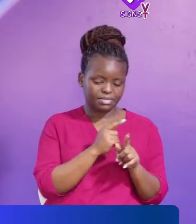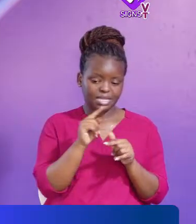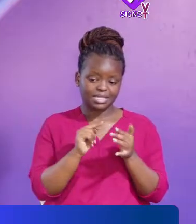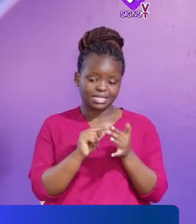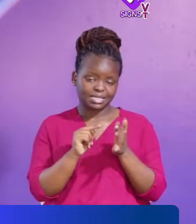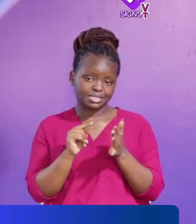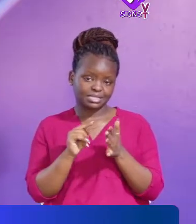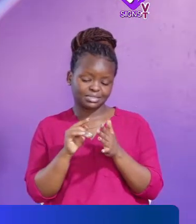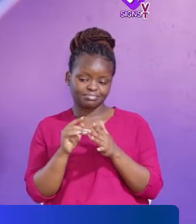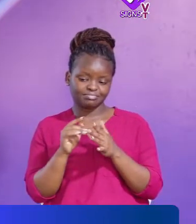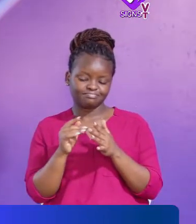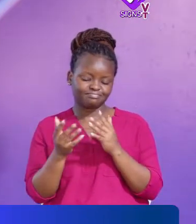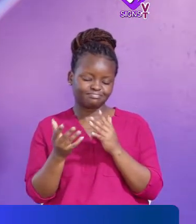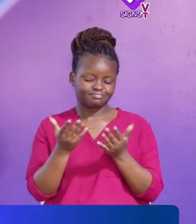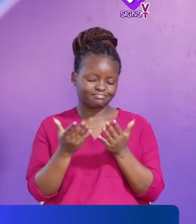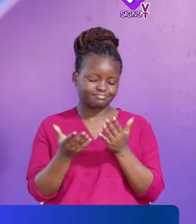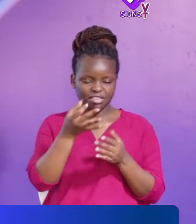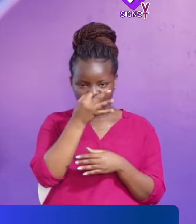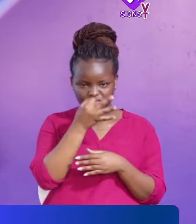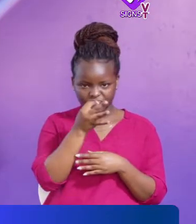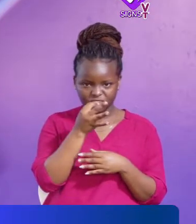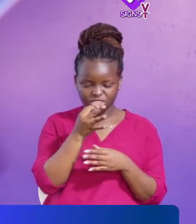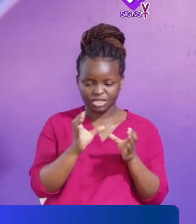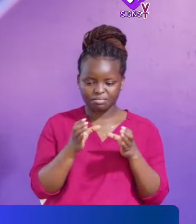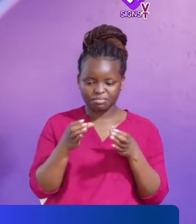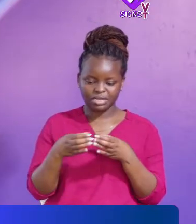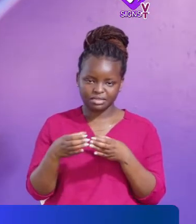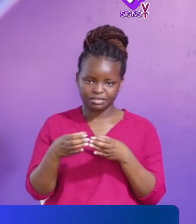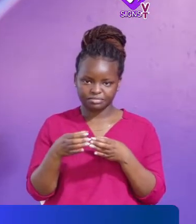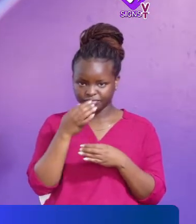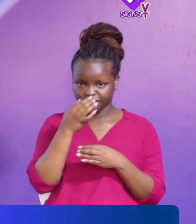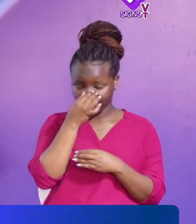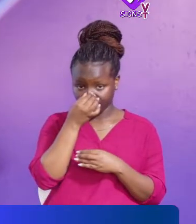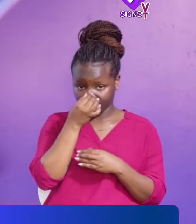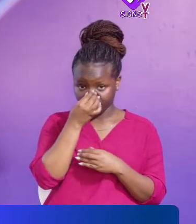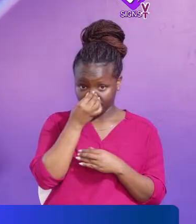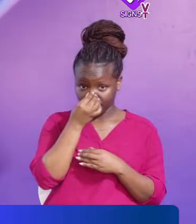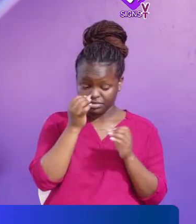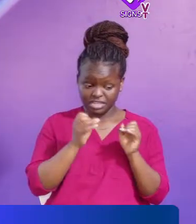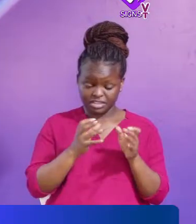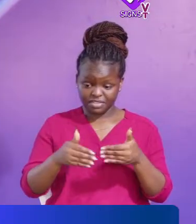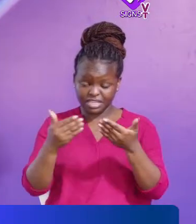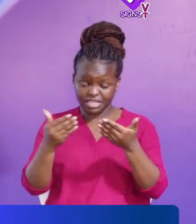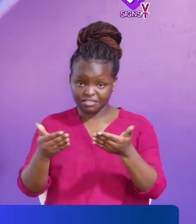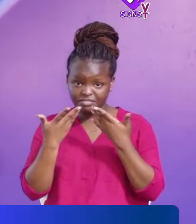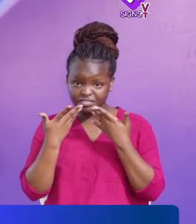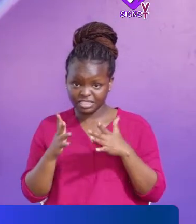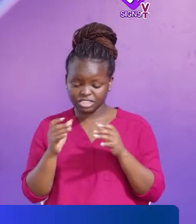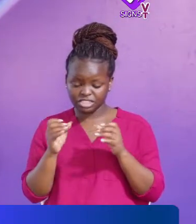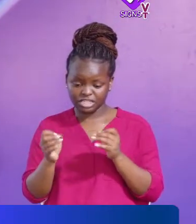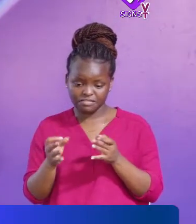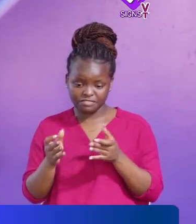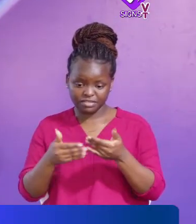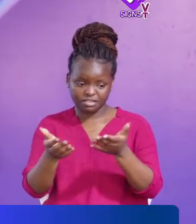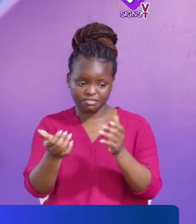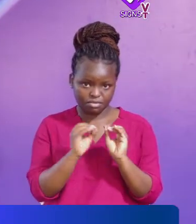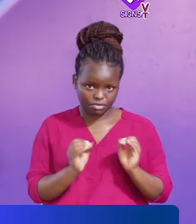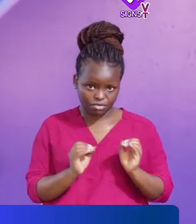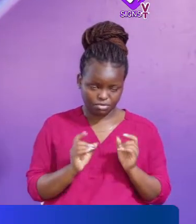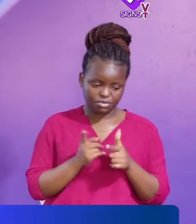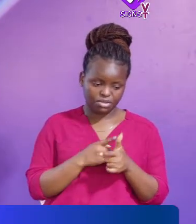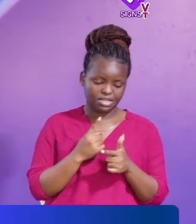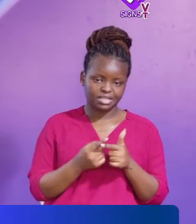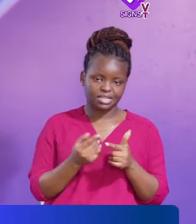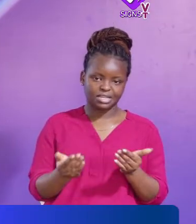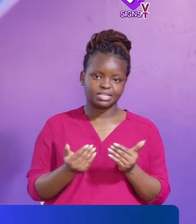the miscalculation of the French company. They gave, if they gave, they gave. Or if they didn't give, then they